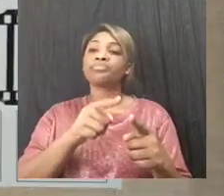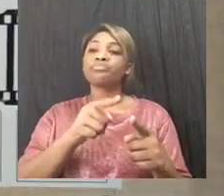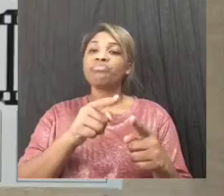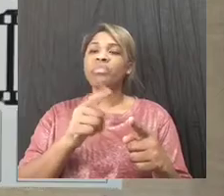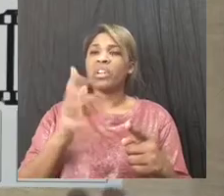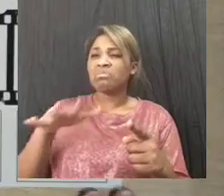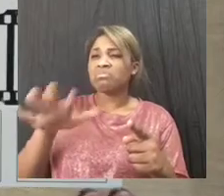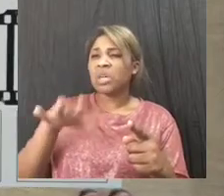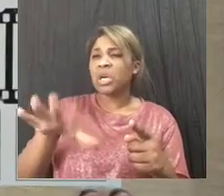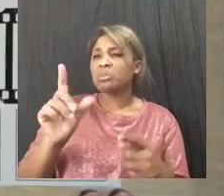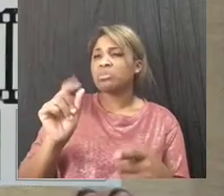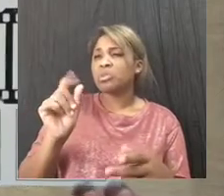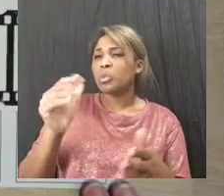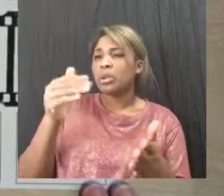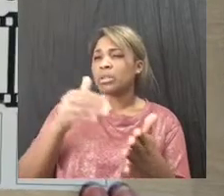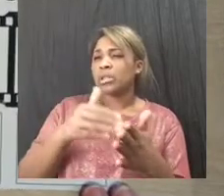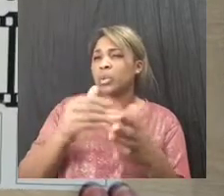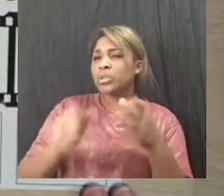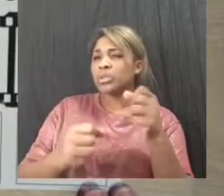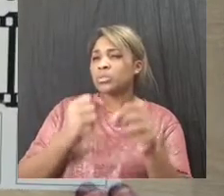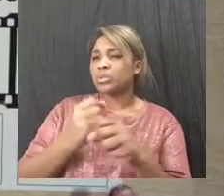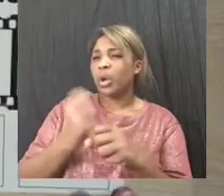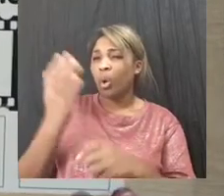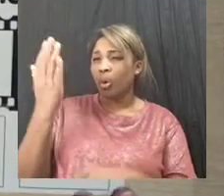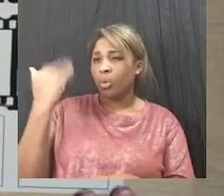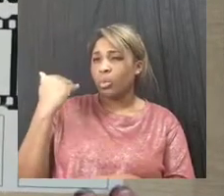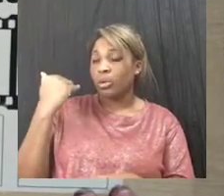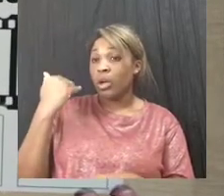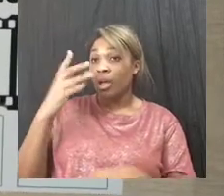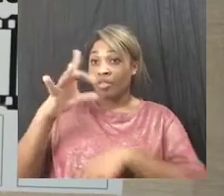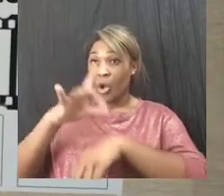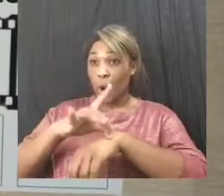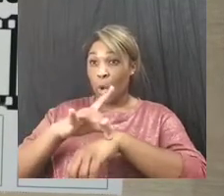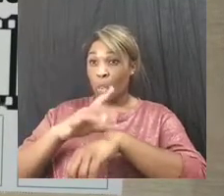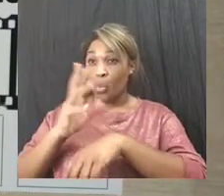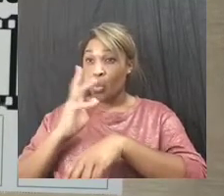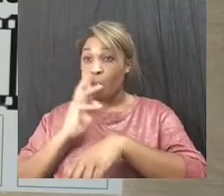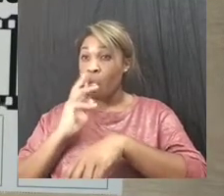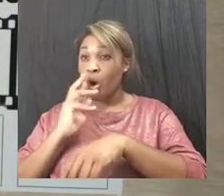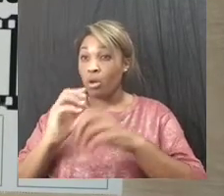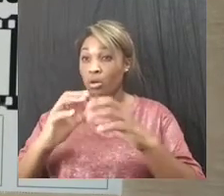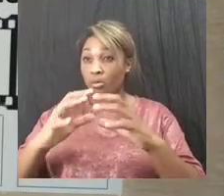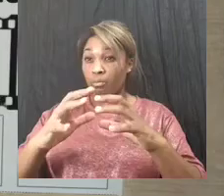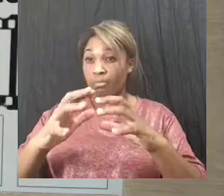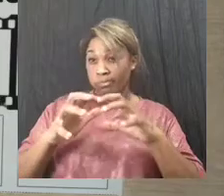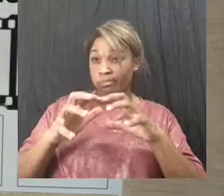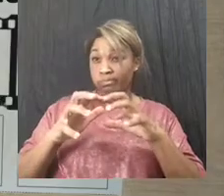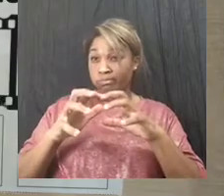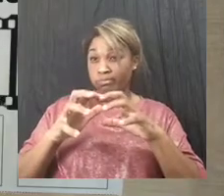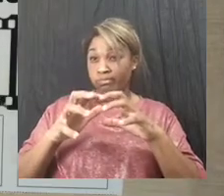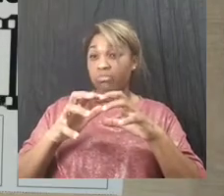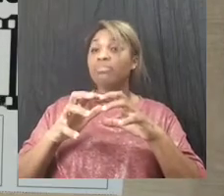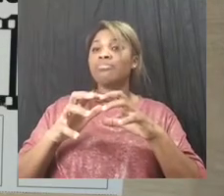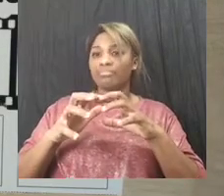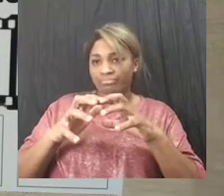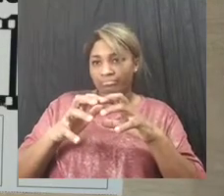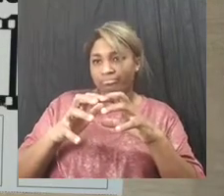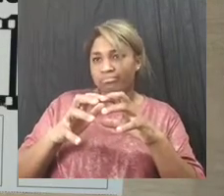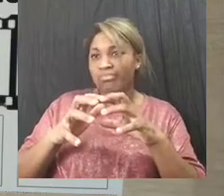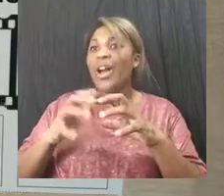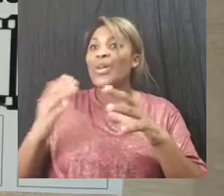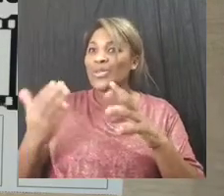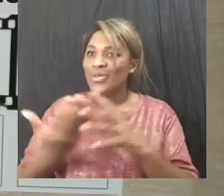about 20,000 years ago, the Earth's water froze and it exposed